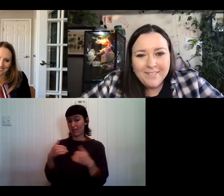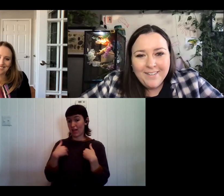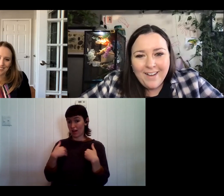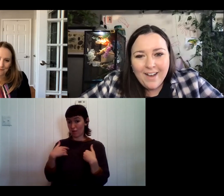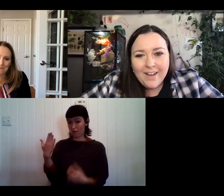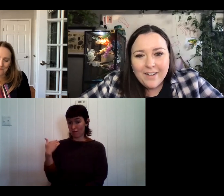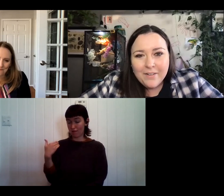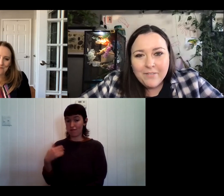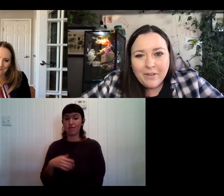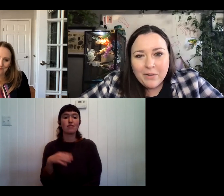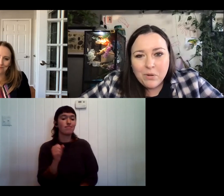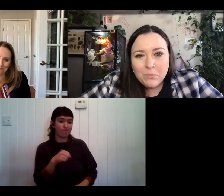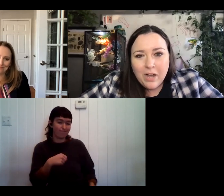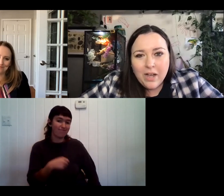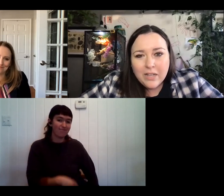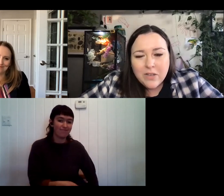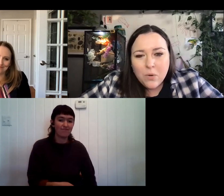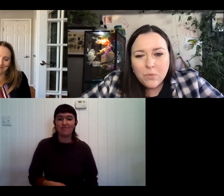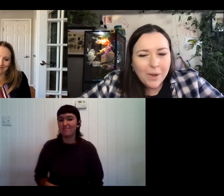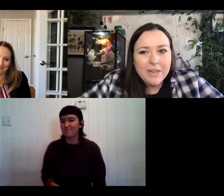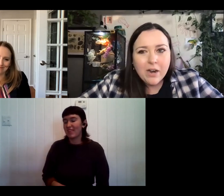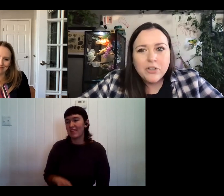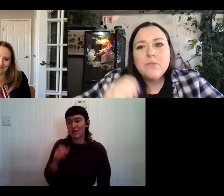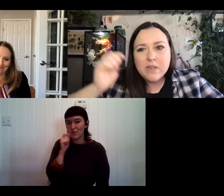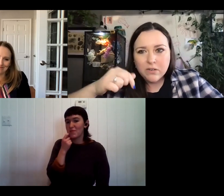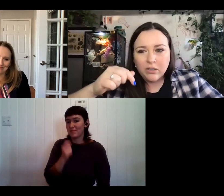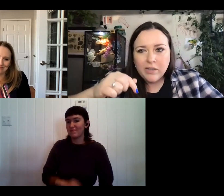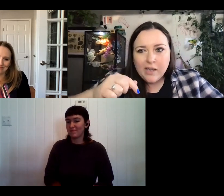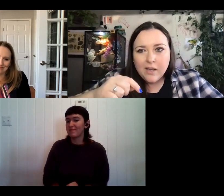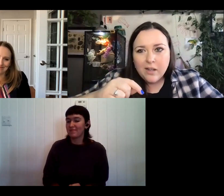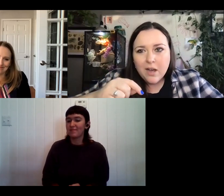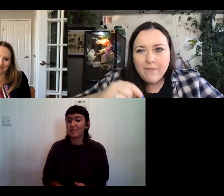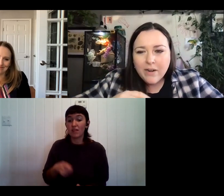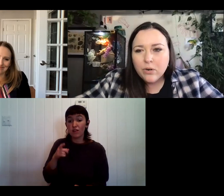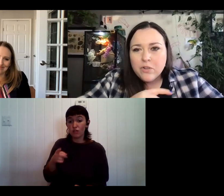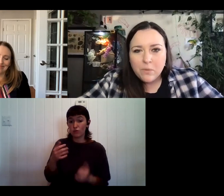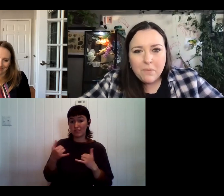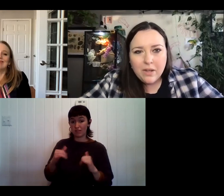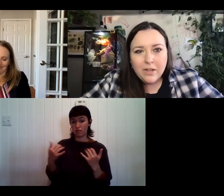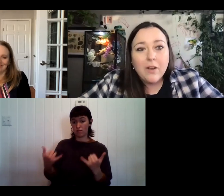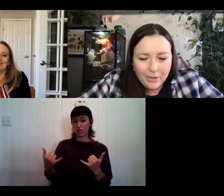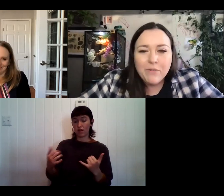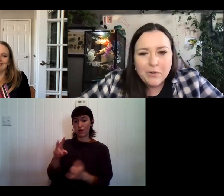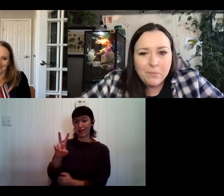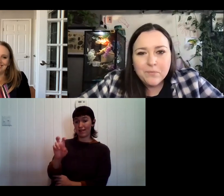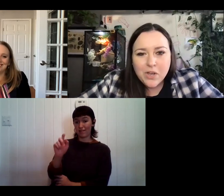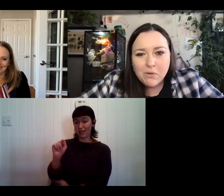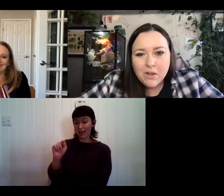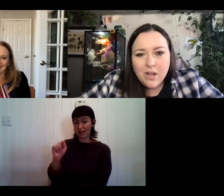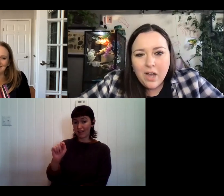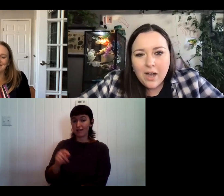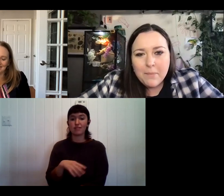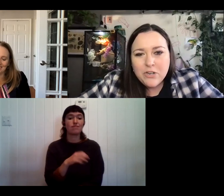Yeah. Very cool. So how many, are you still currently a vet or are you, okay, very cool.